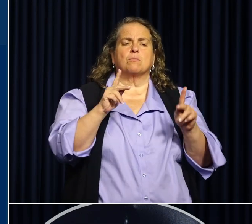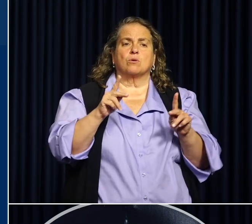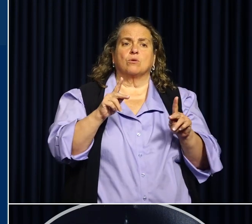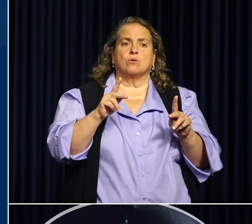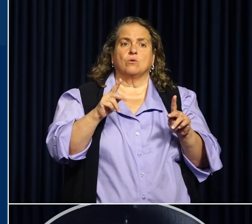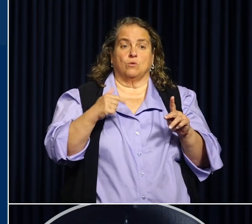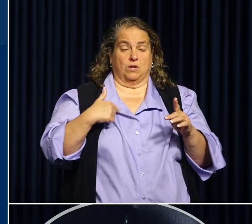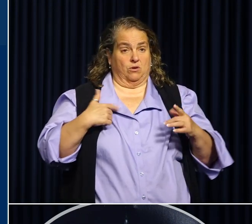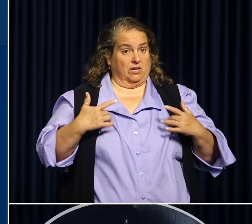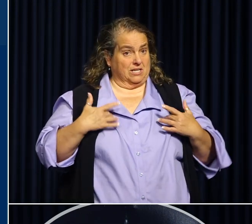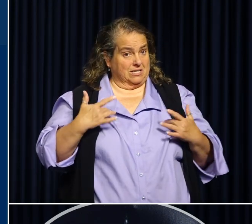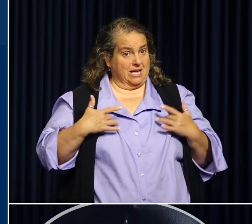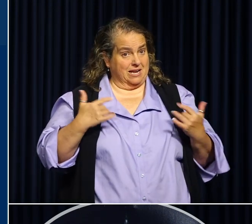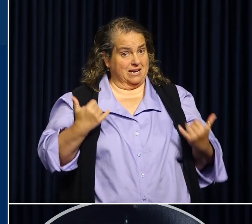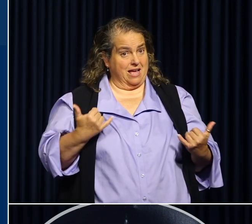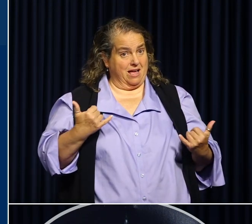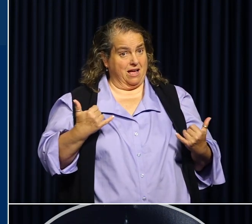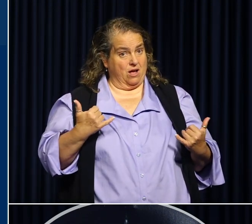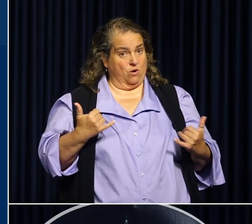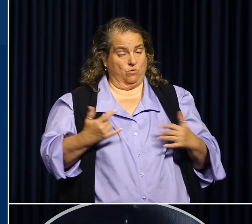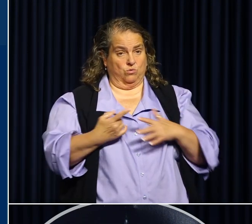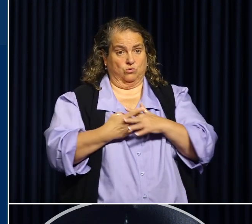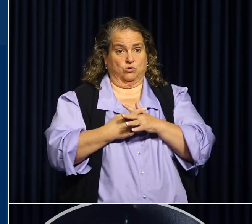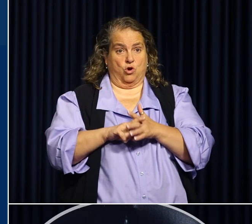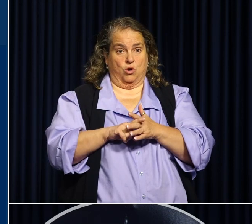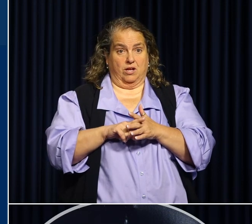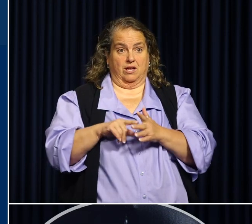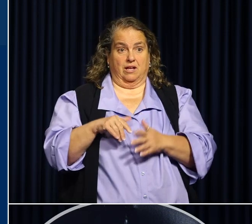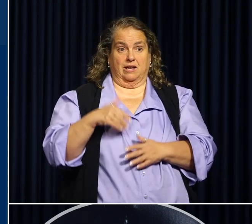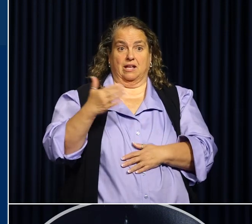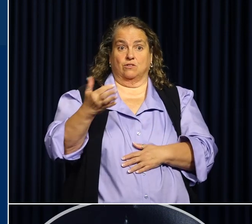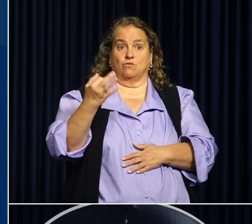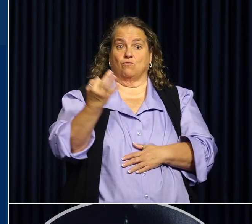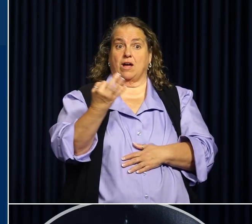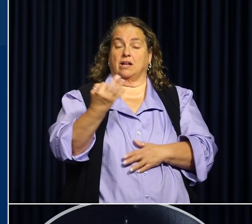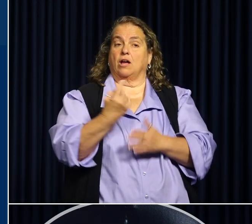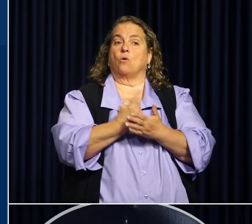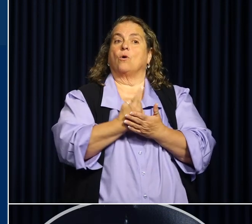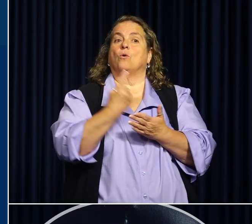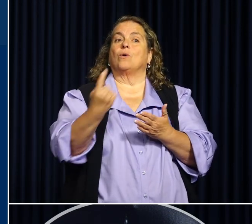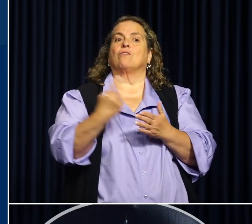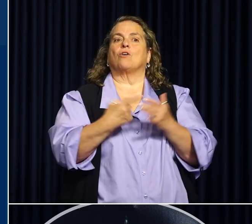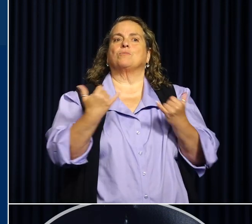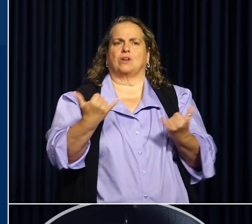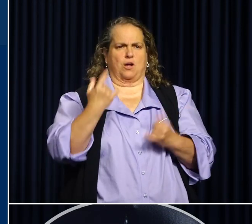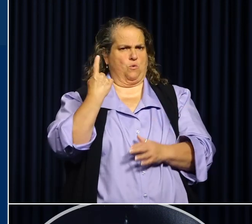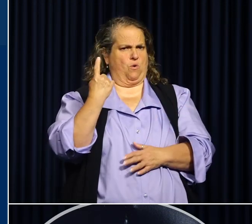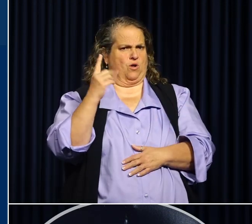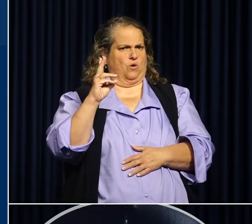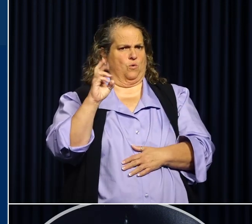excited that now starting this next Friday, 1 week from today, we're